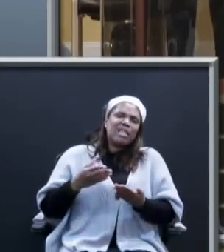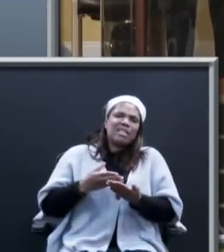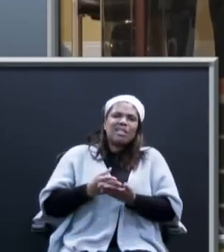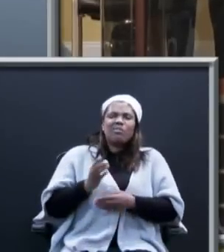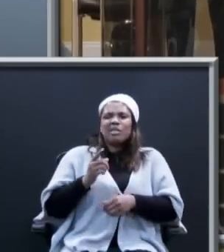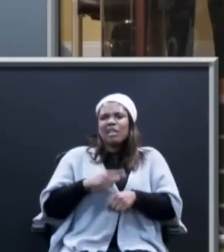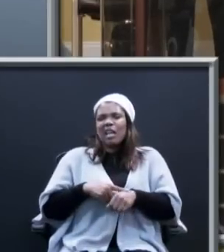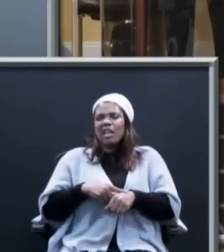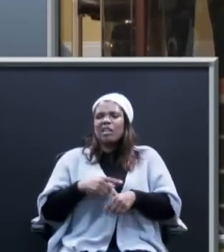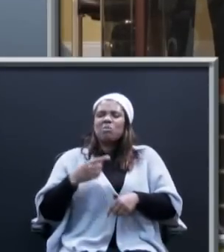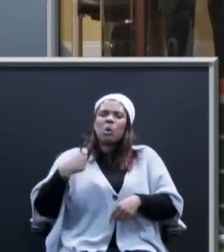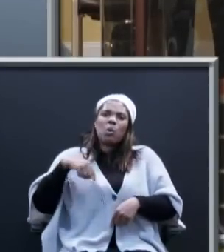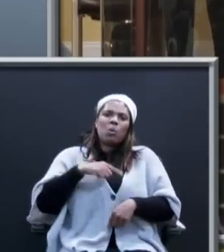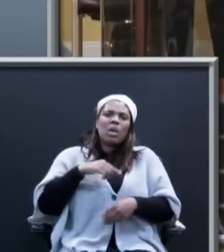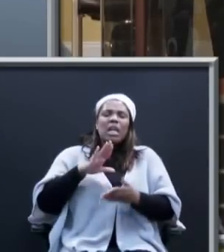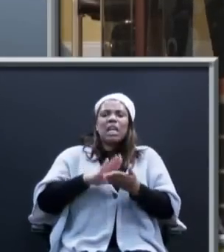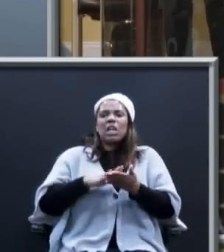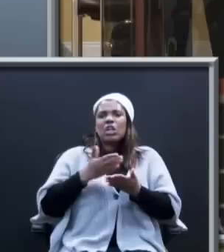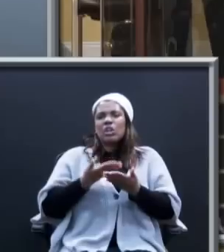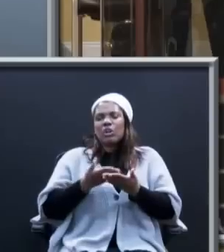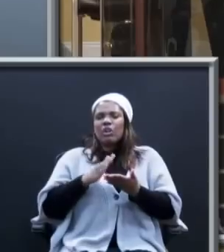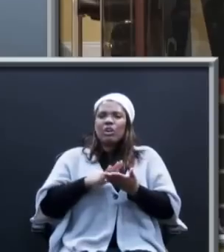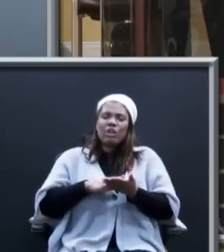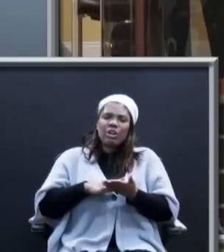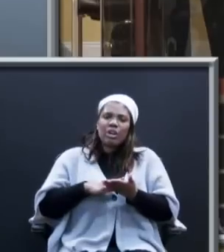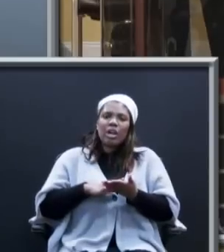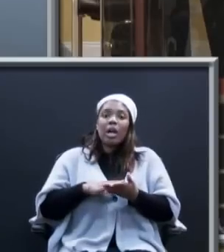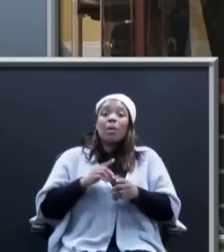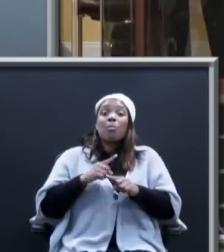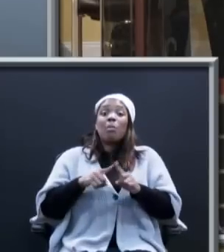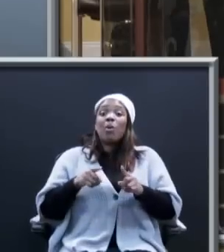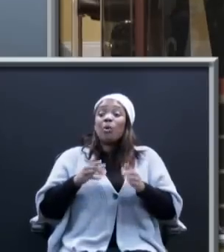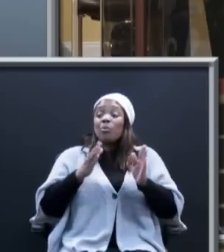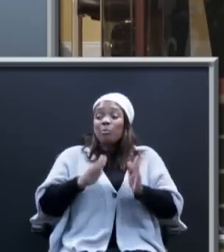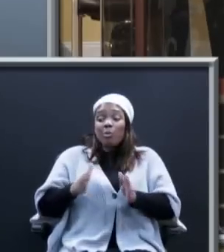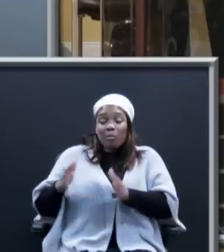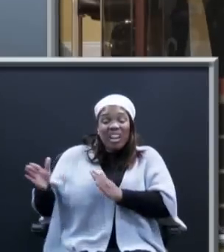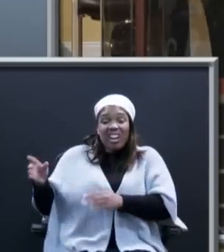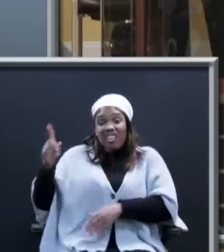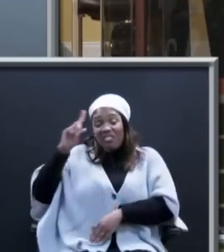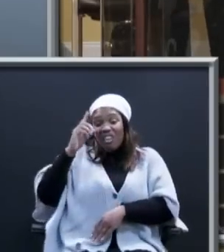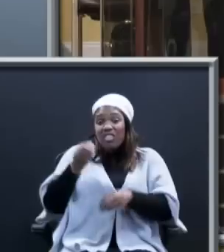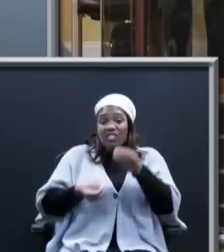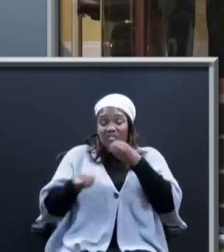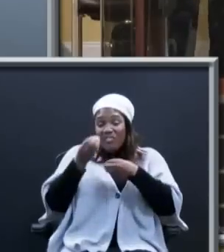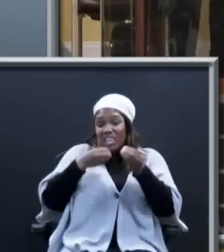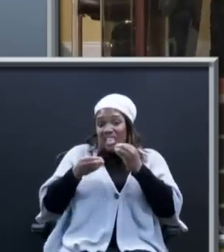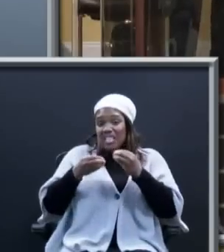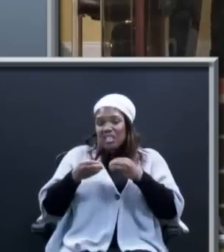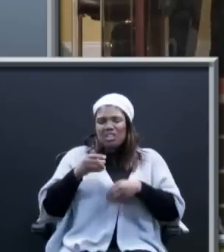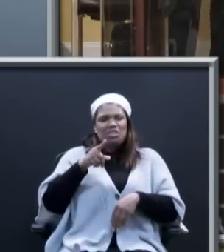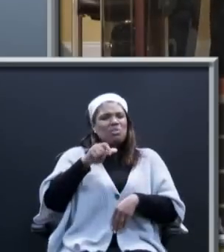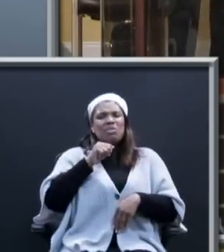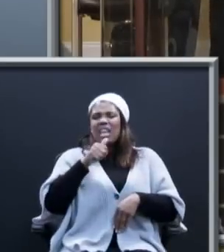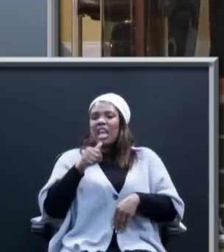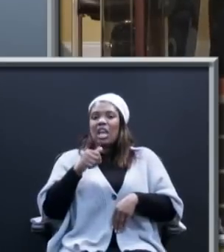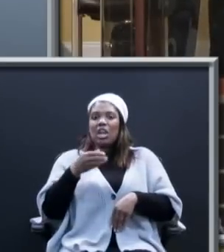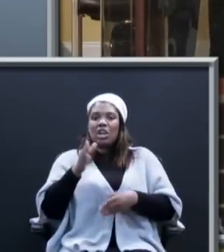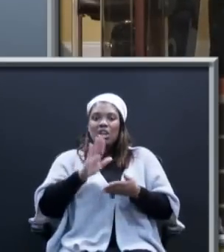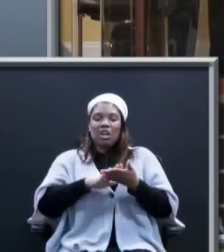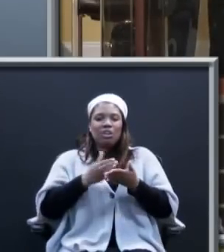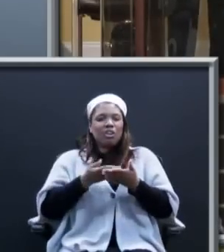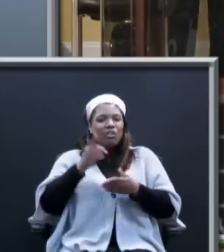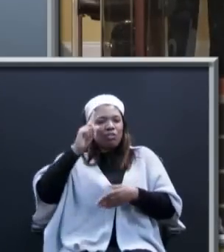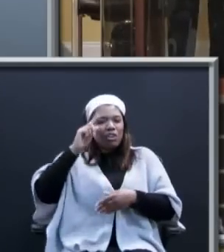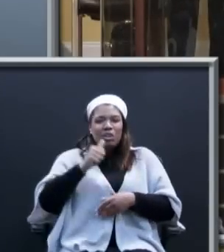we cooking everything else on that, but we cooking for the feast. You can't cook for your own house. People call me can I cook for my